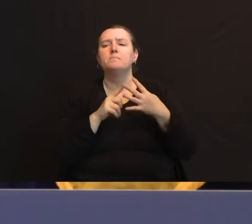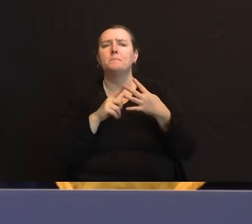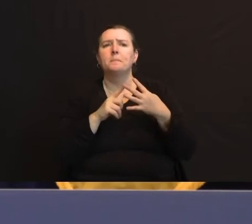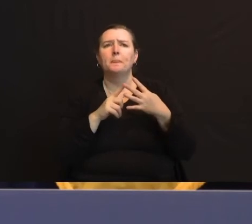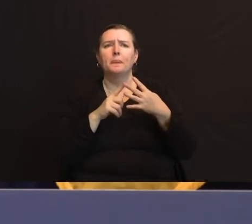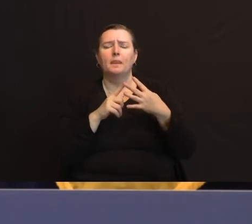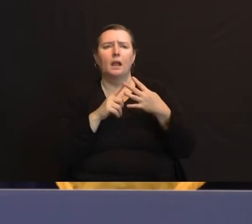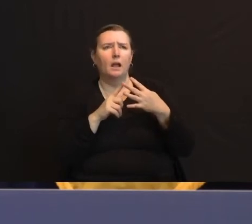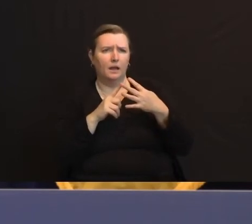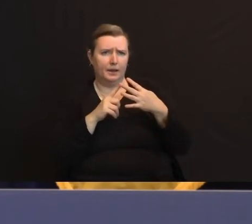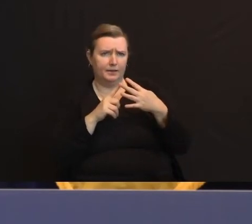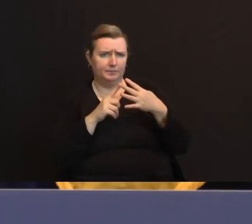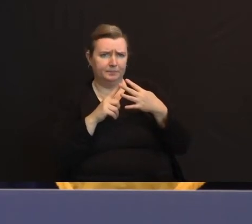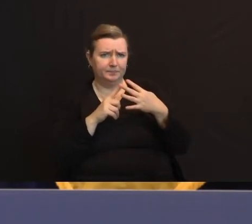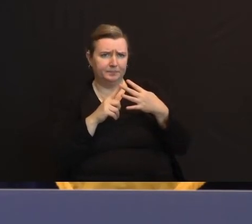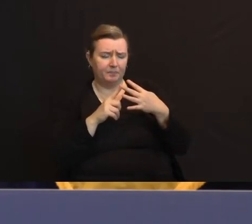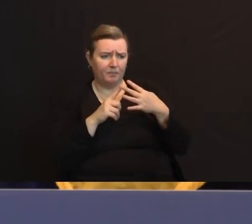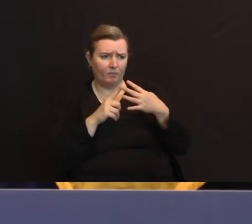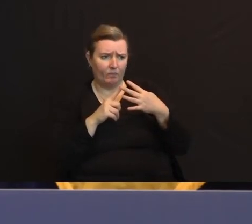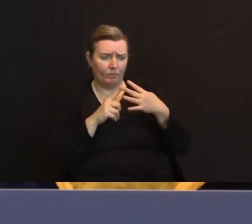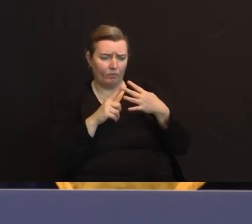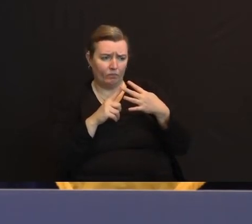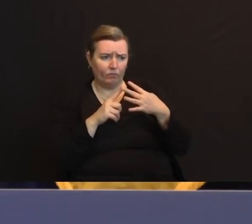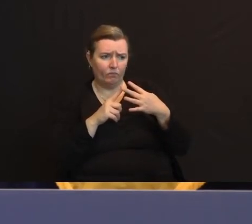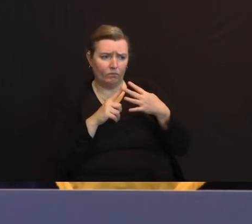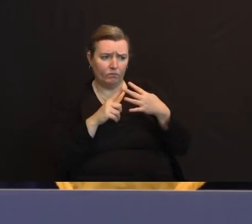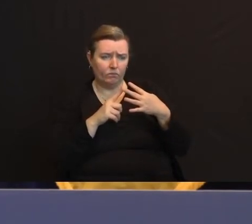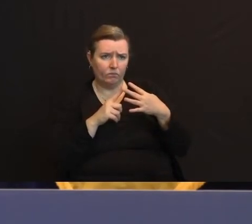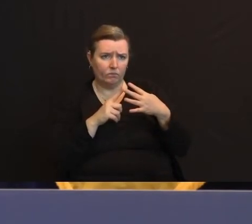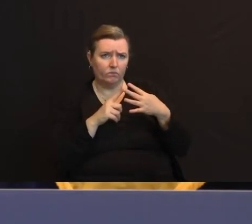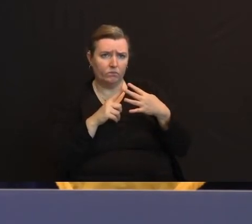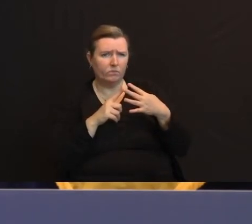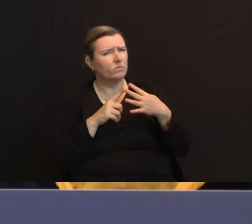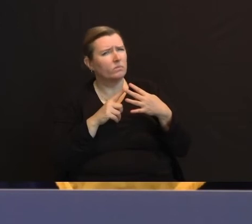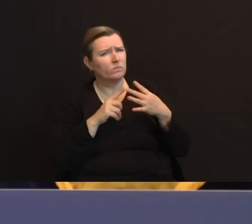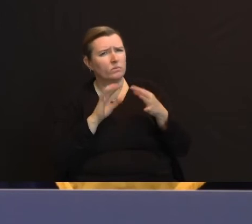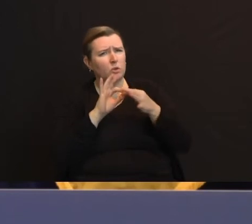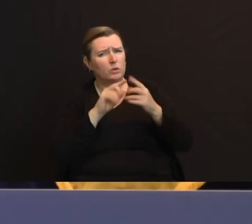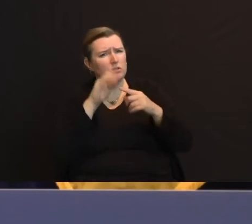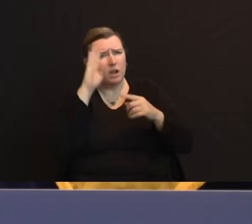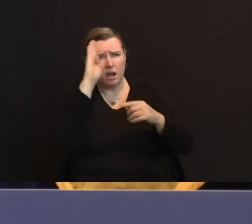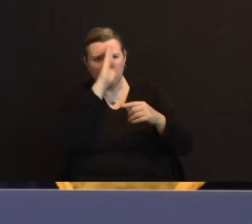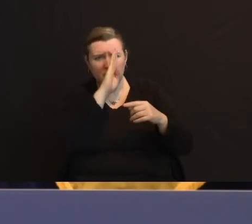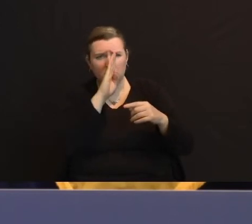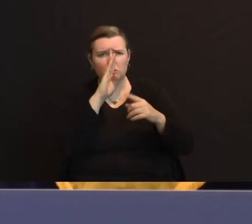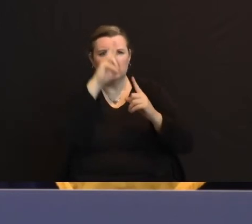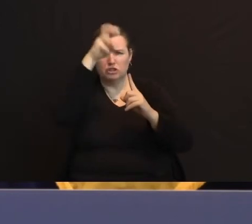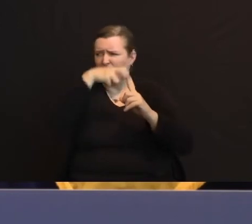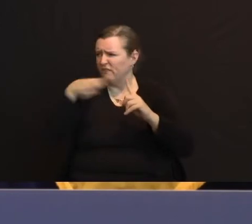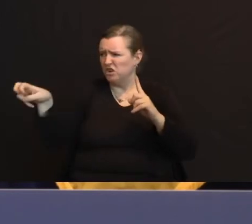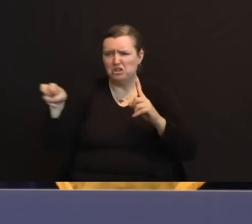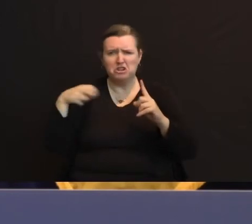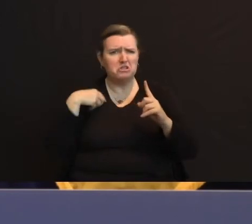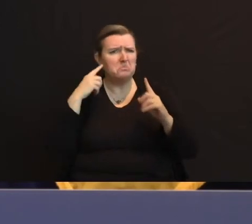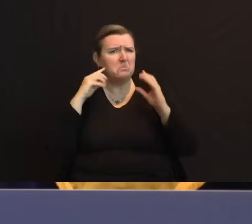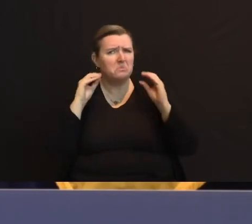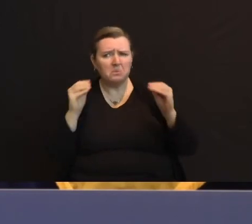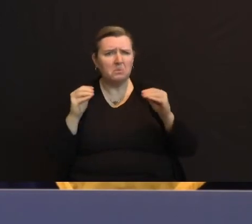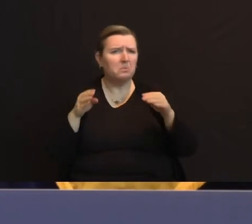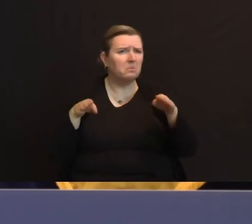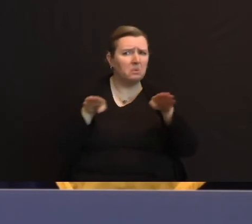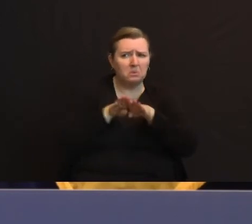I'm not aware of anything that we're trying to not disclose on hospital diversions, unless you are, Tina. I'm not aware. So can we